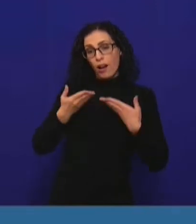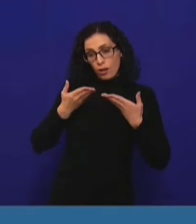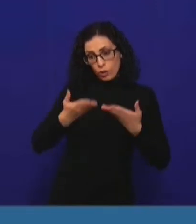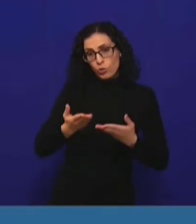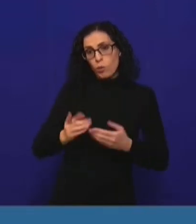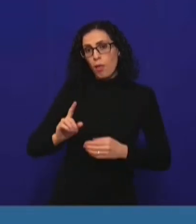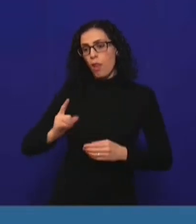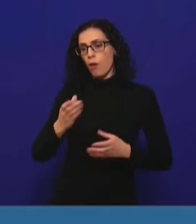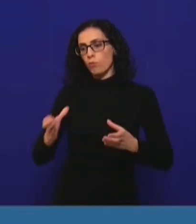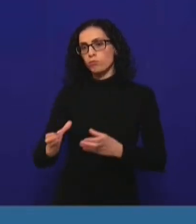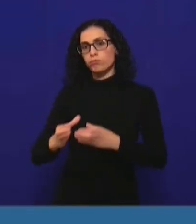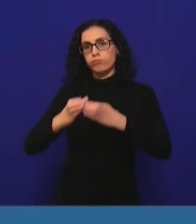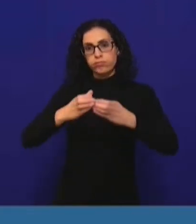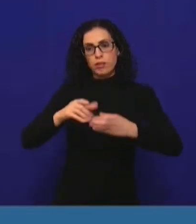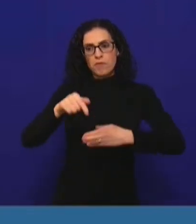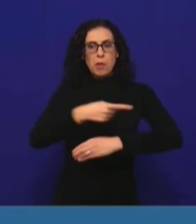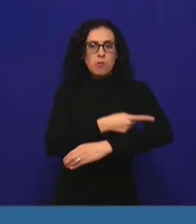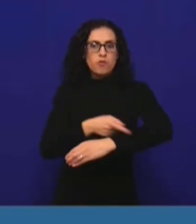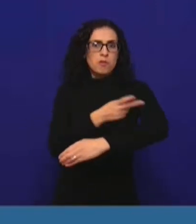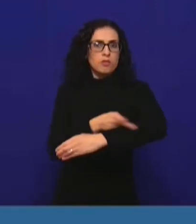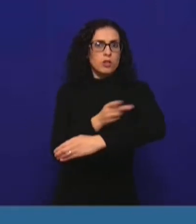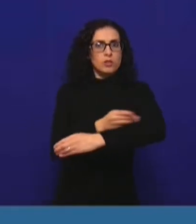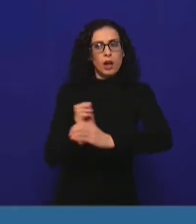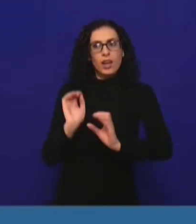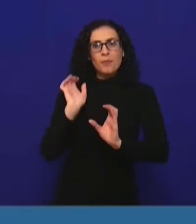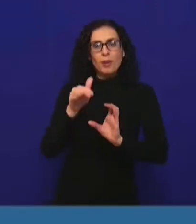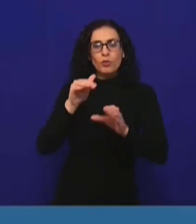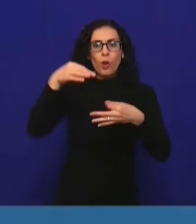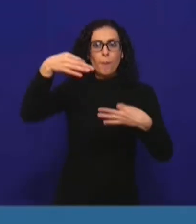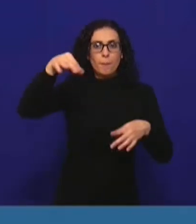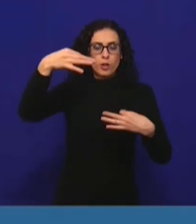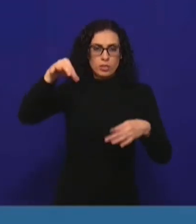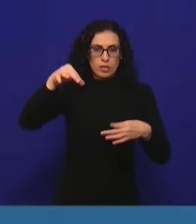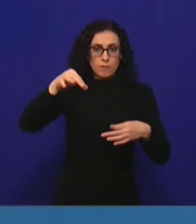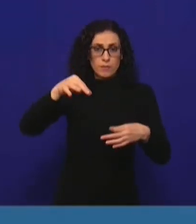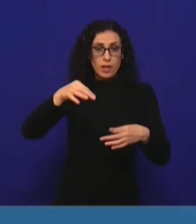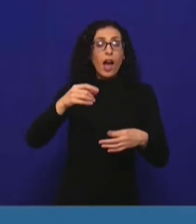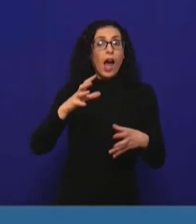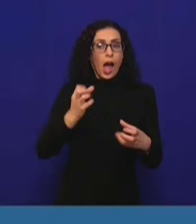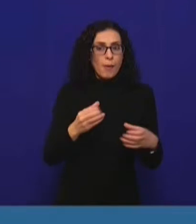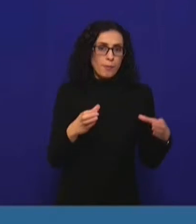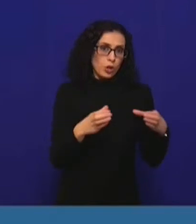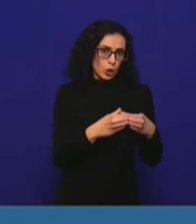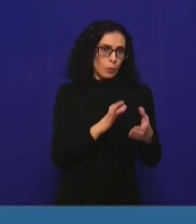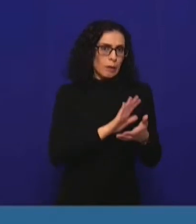priorità u matul dan ġimgħat nkunu qegħdin nibagħtu għalikom. Diġà għandna grupp li bagħtna għalih